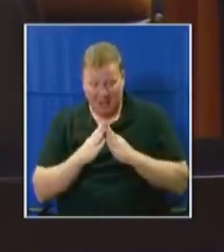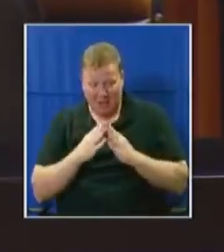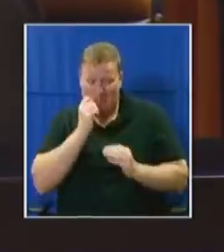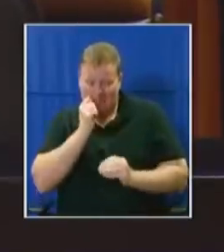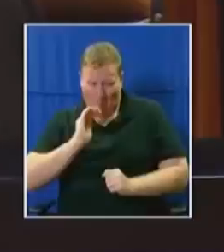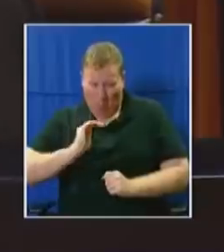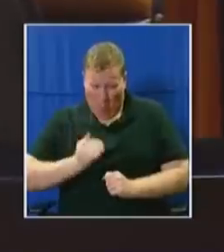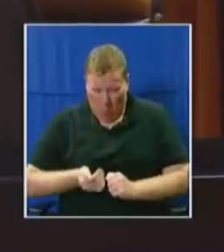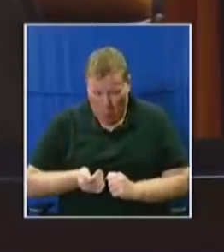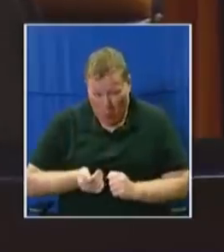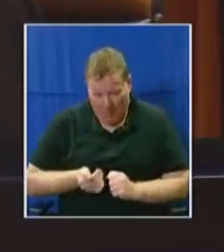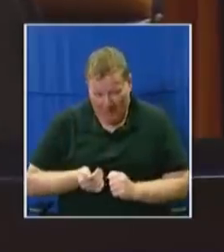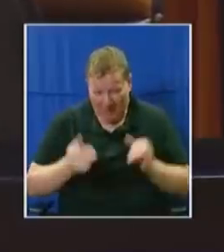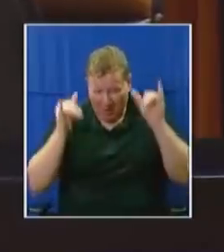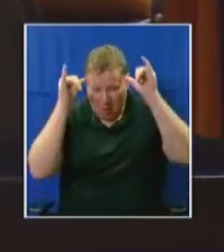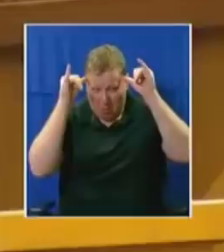way.